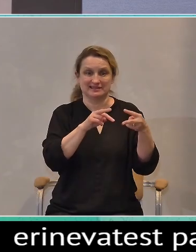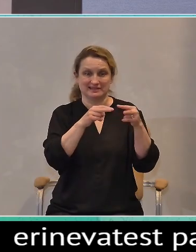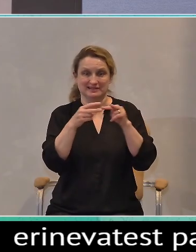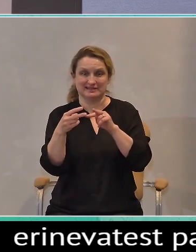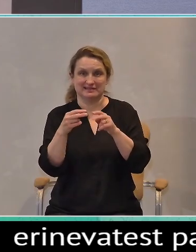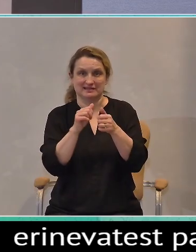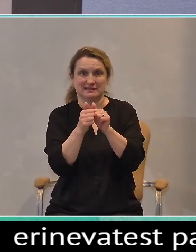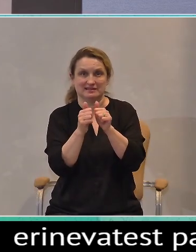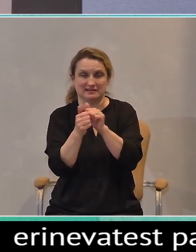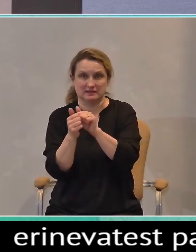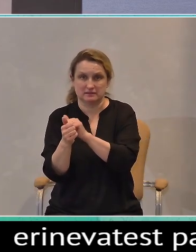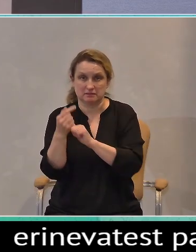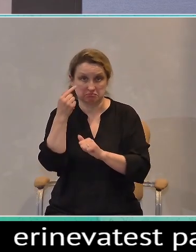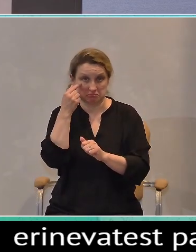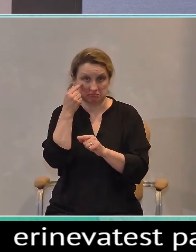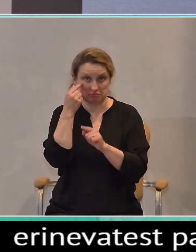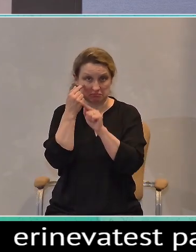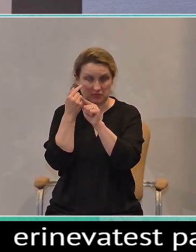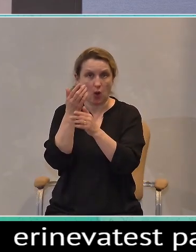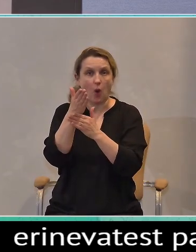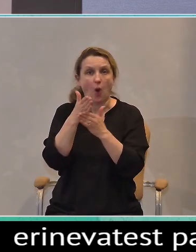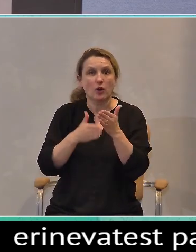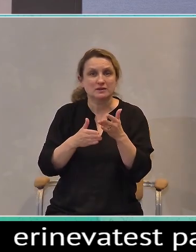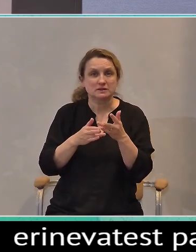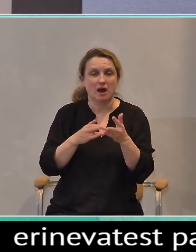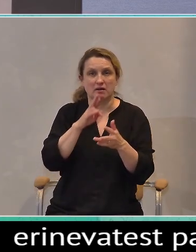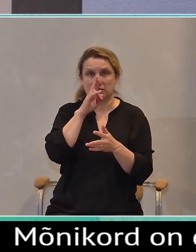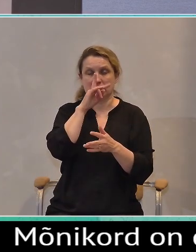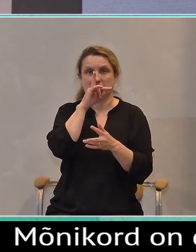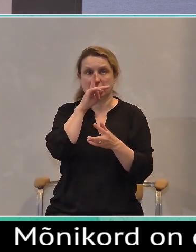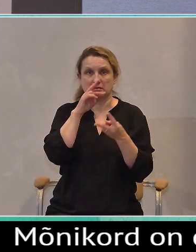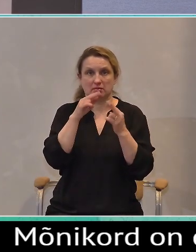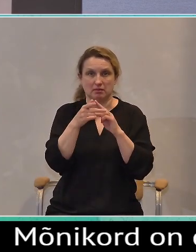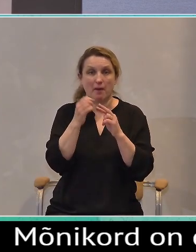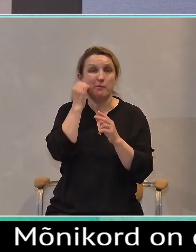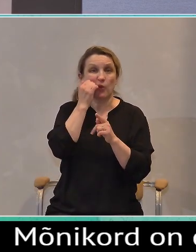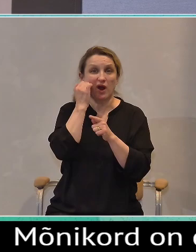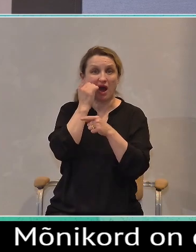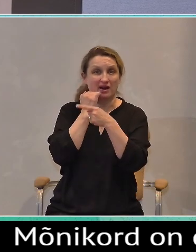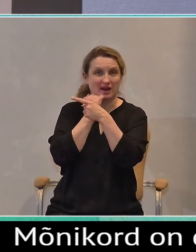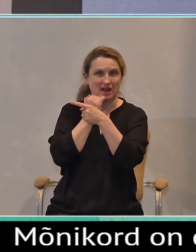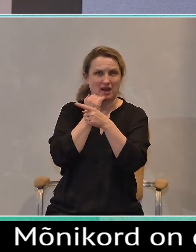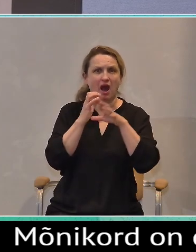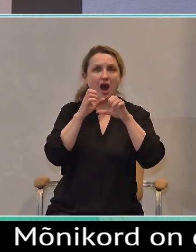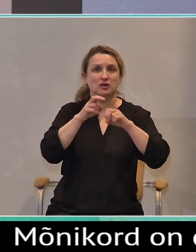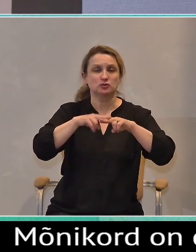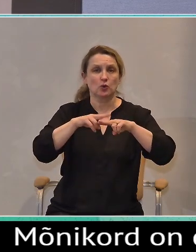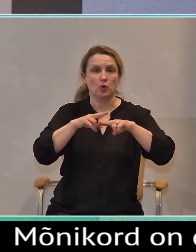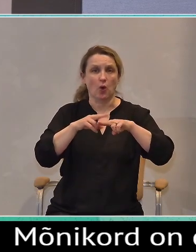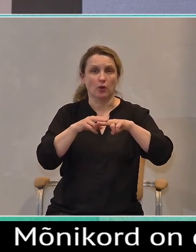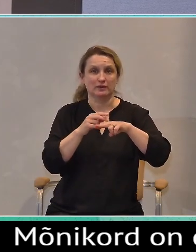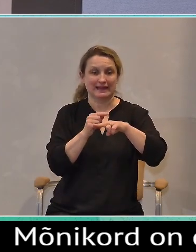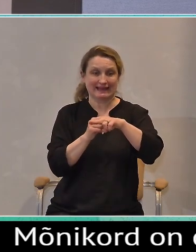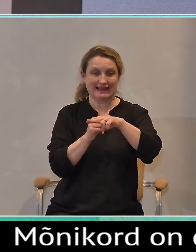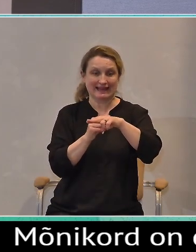mutations have also been identified. But let's currently focus on the deletions. Some deletions, currently marked in